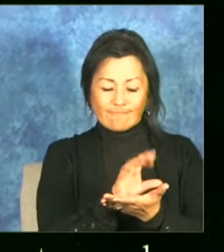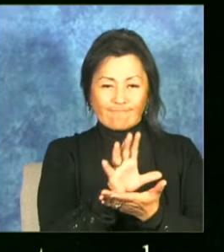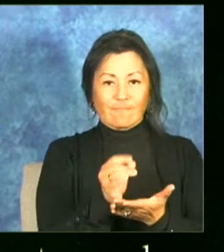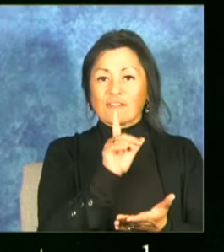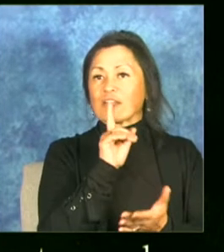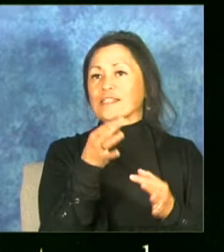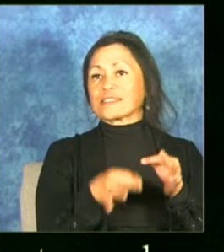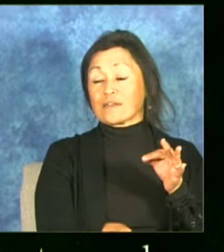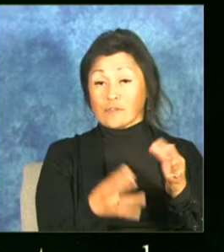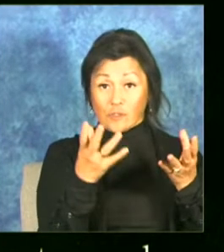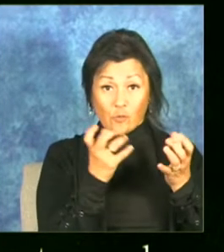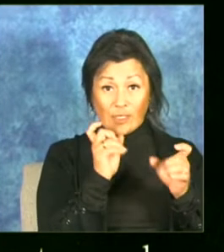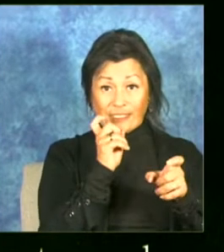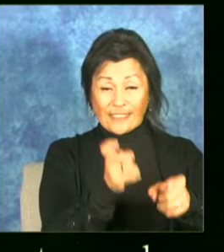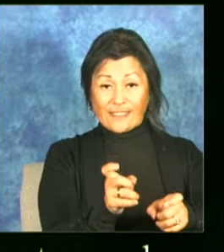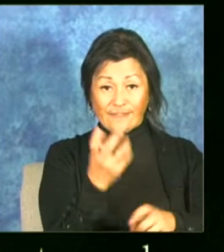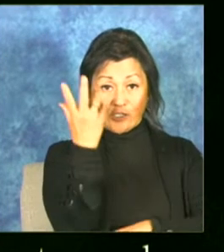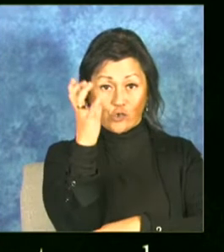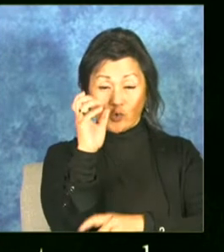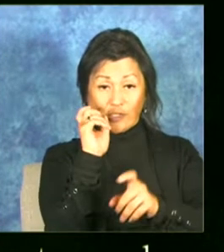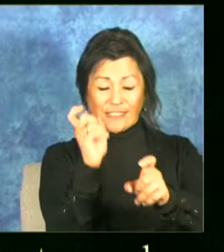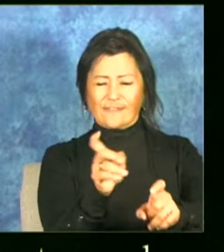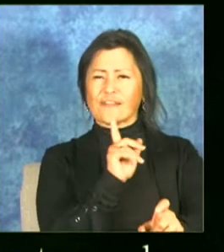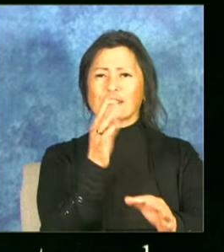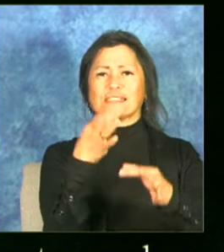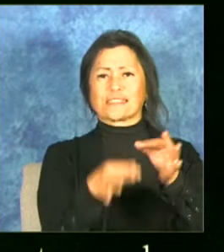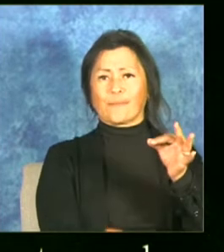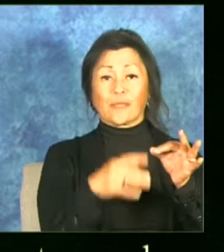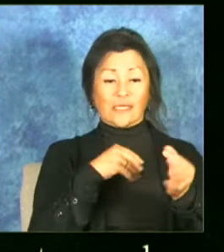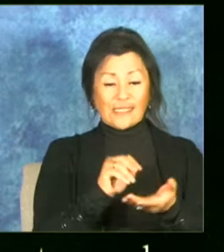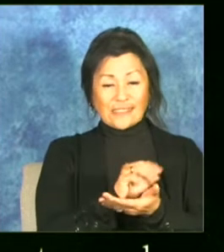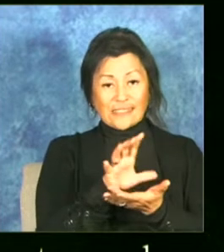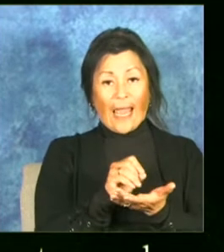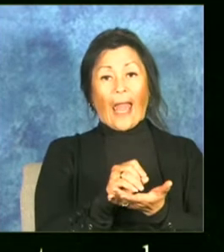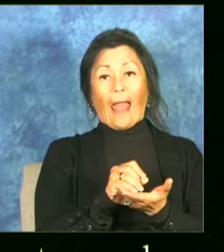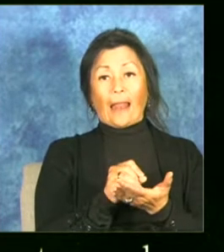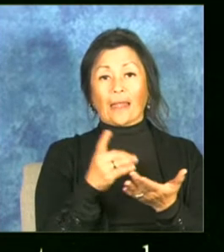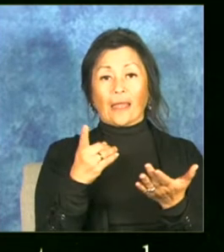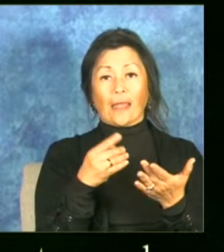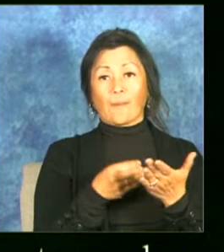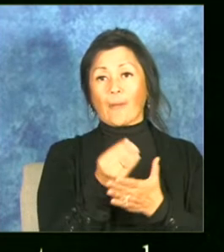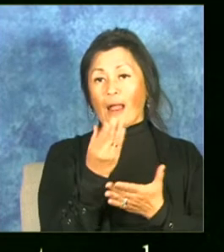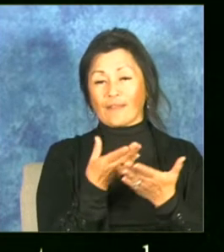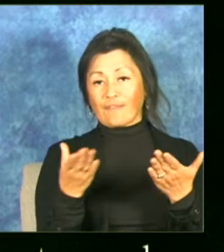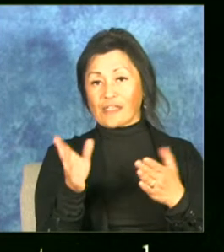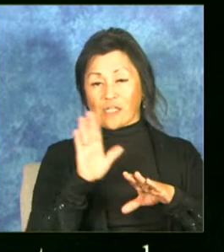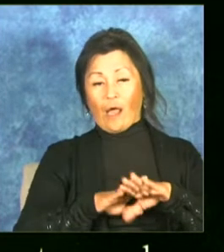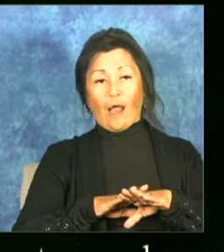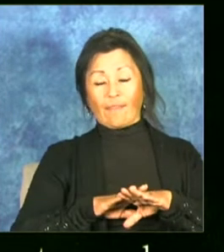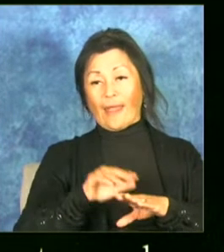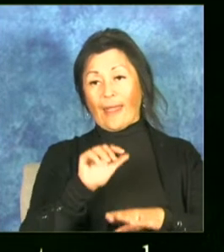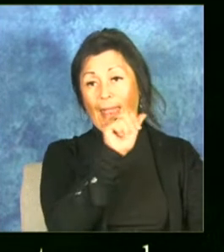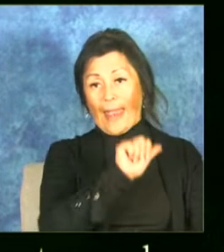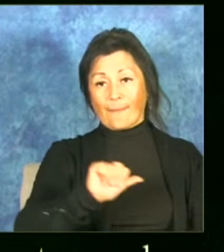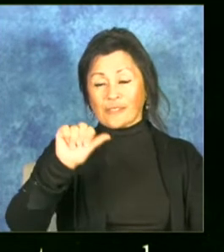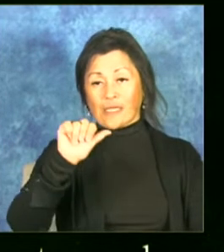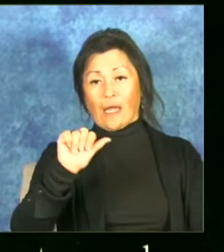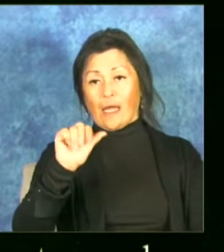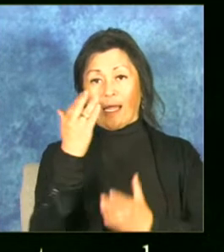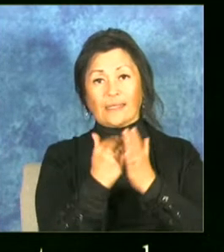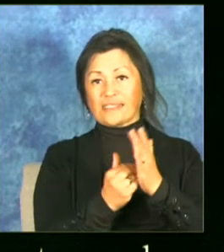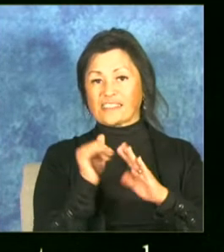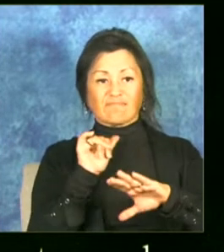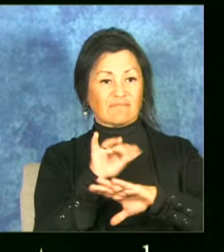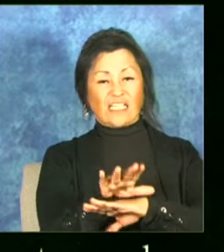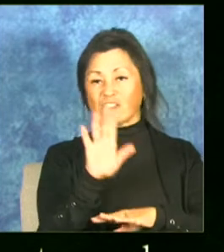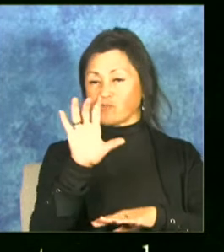super simple. If you want to give a Giving Tree gift, it's so simple. You can scan this, go buy items off that Amazon list, literally have them